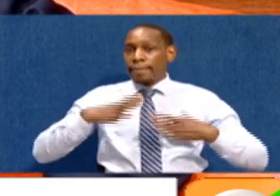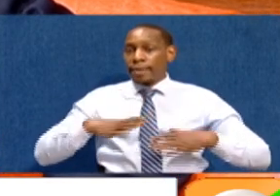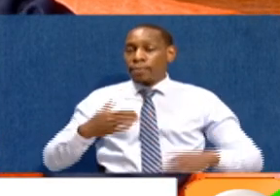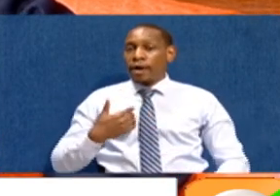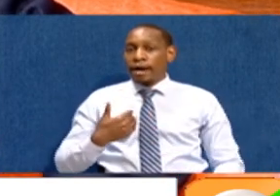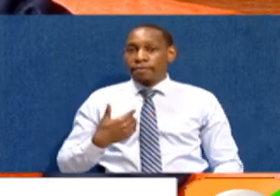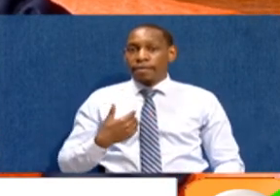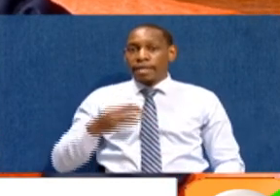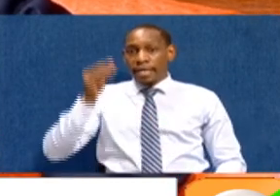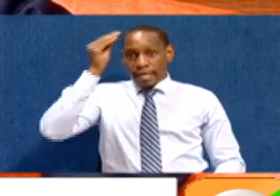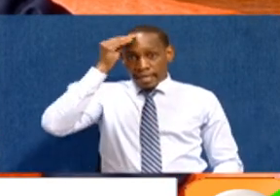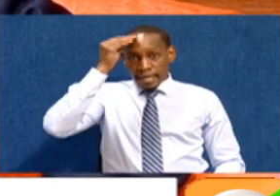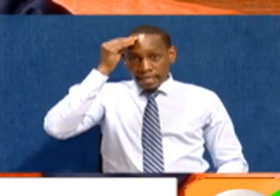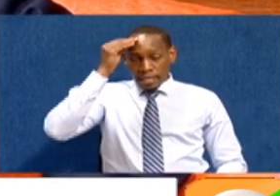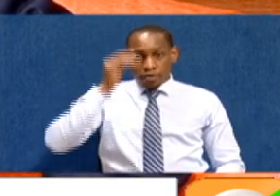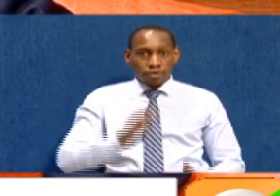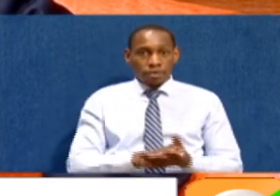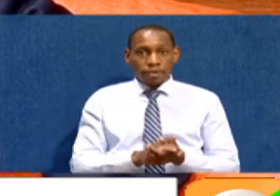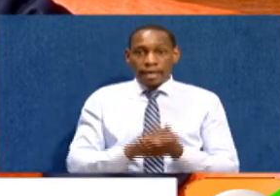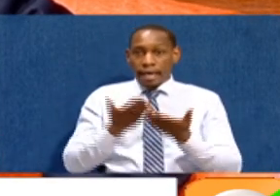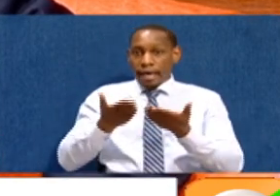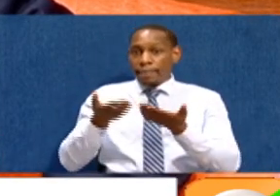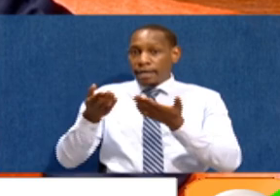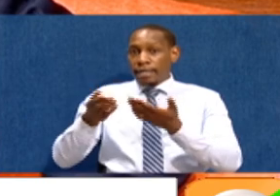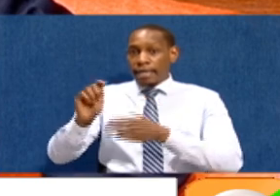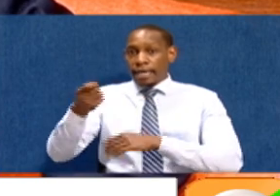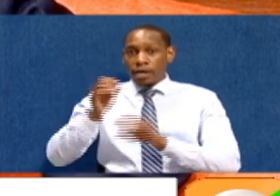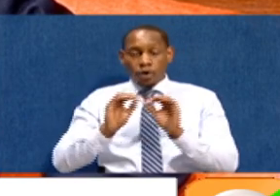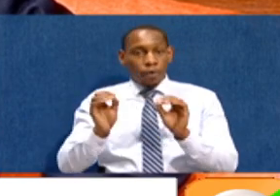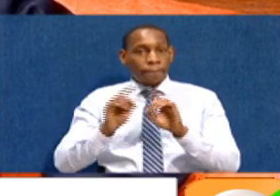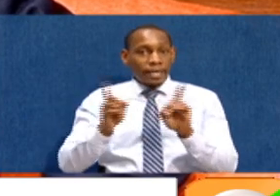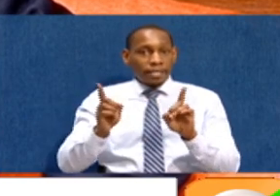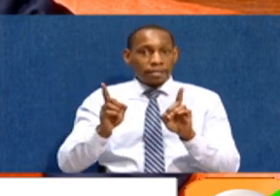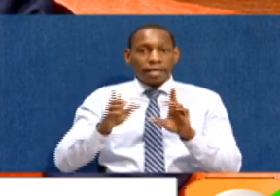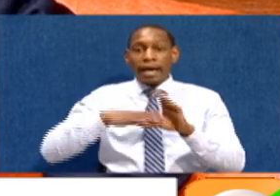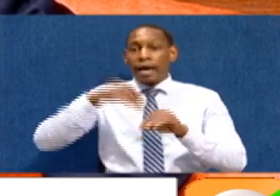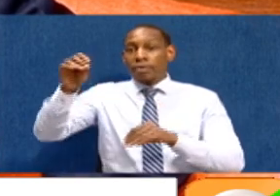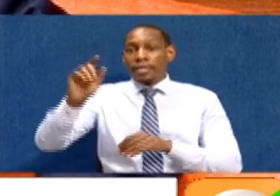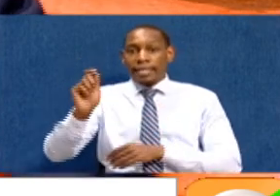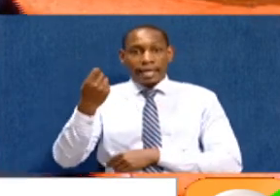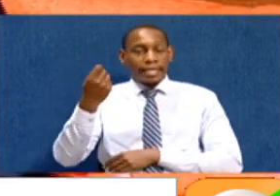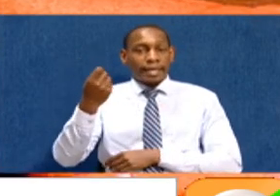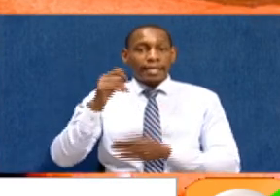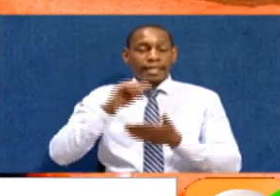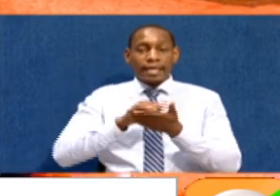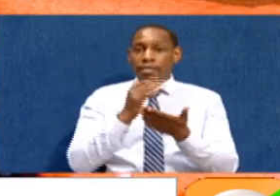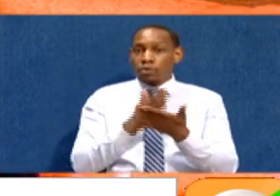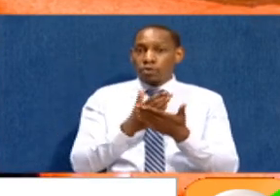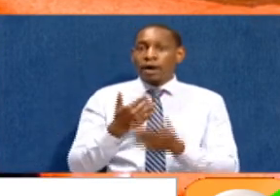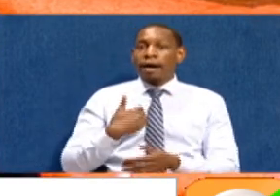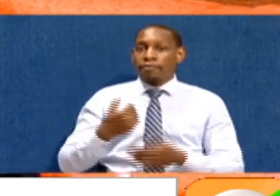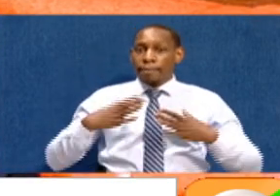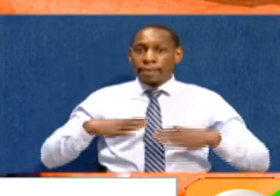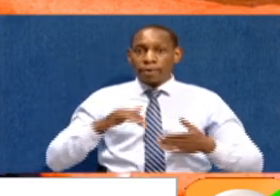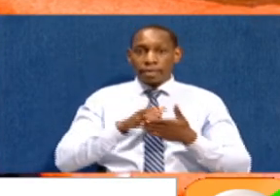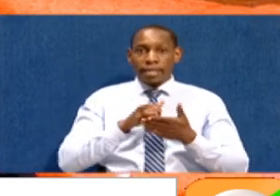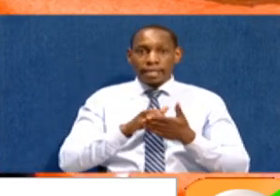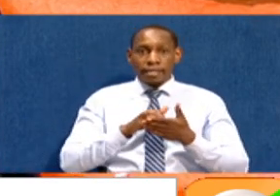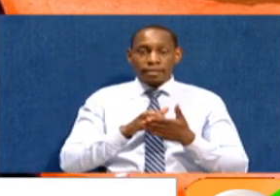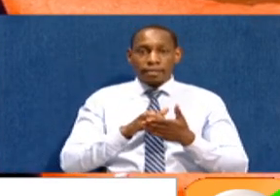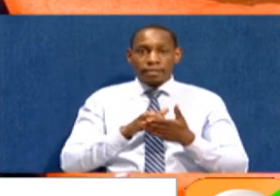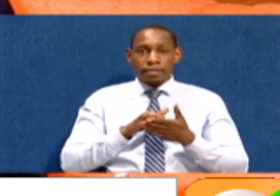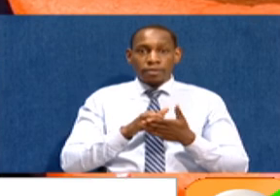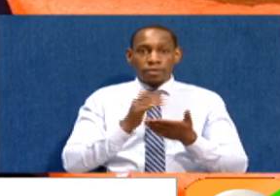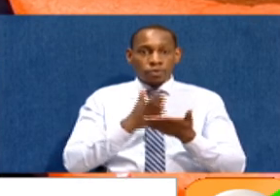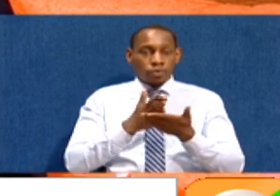have education, not just within the country, but offshore. That in fact we have people who preside